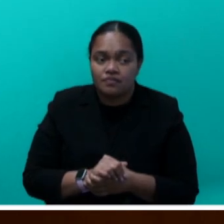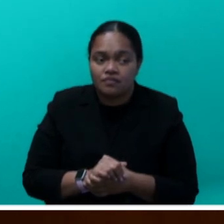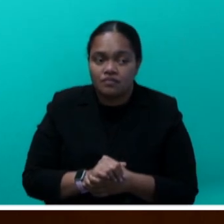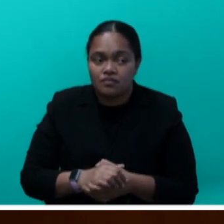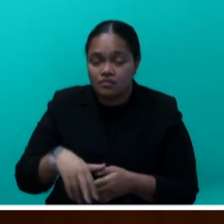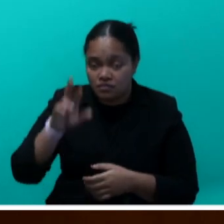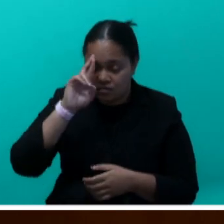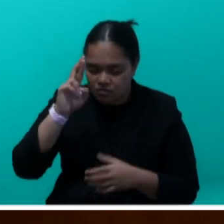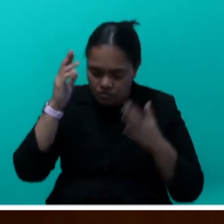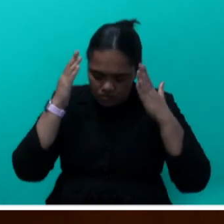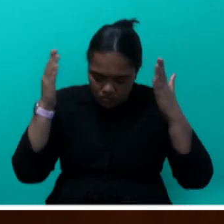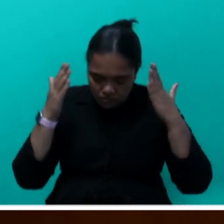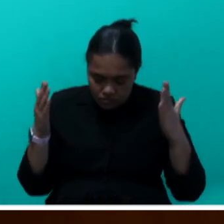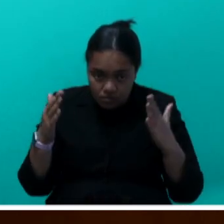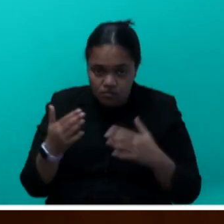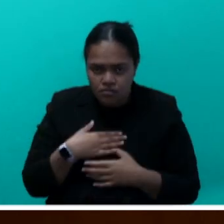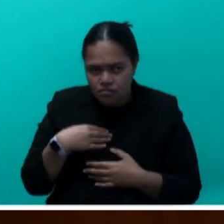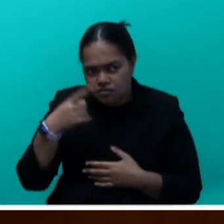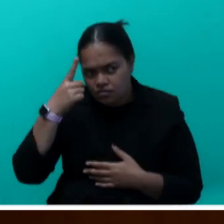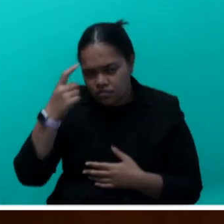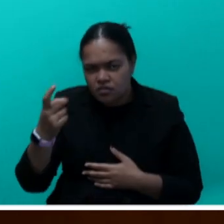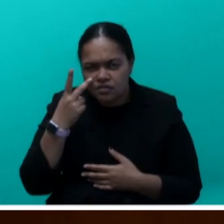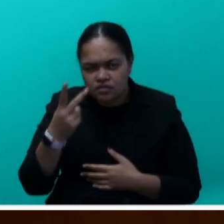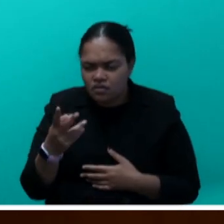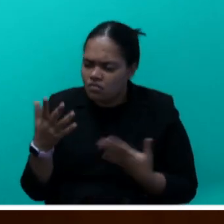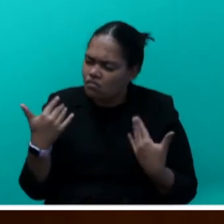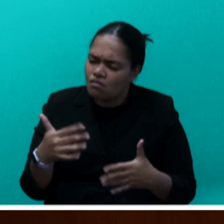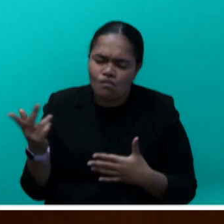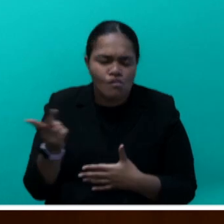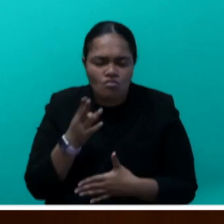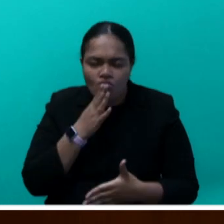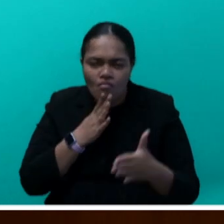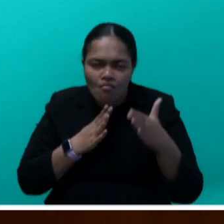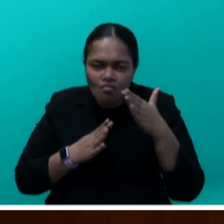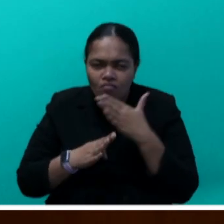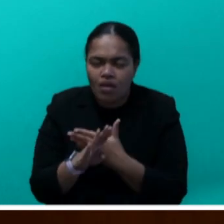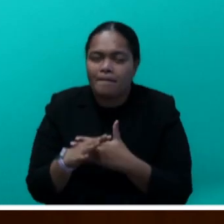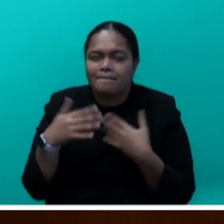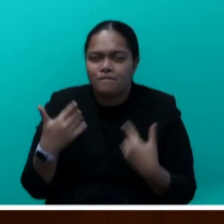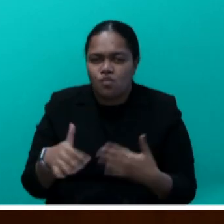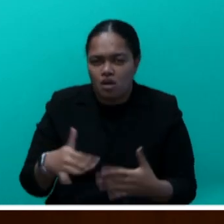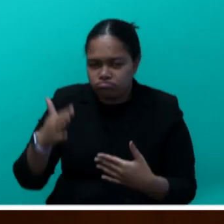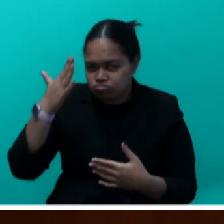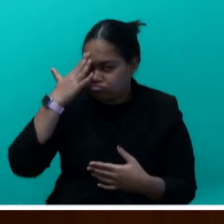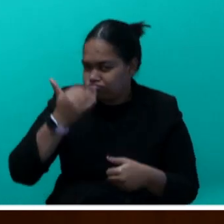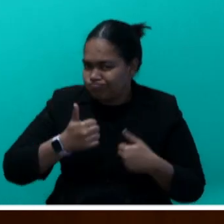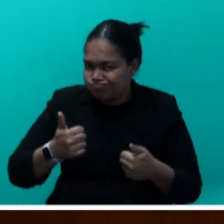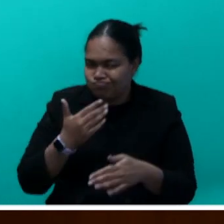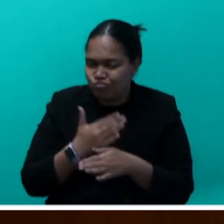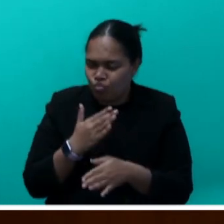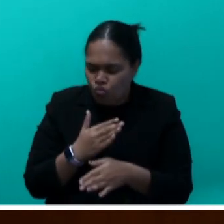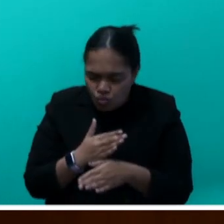Mr. Speaker, sir, for my delegation and I, the official visit was both humbling and very thought-provoking.